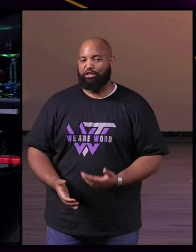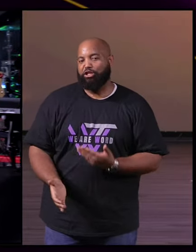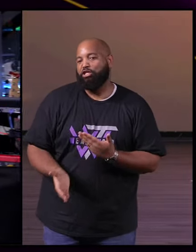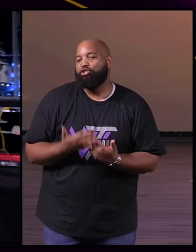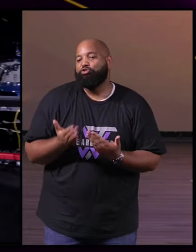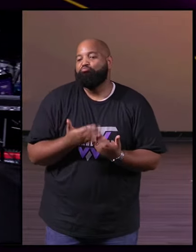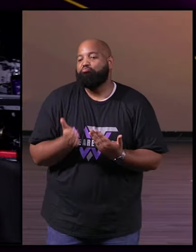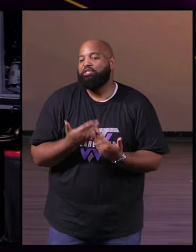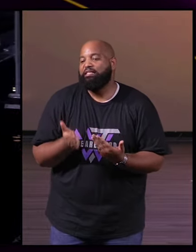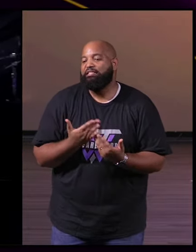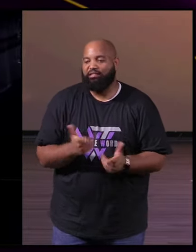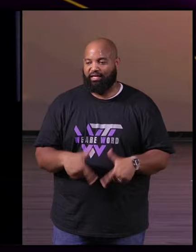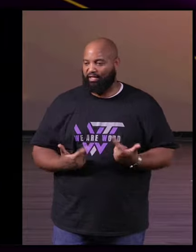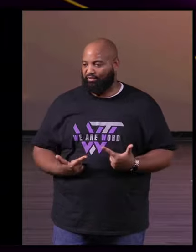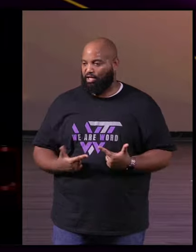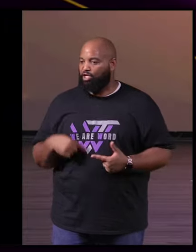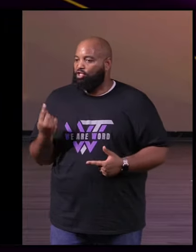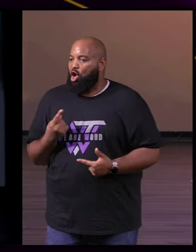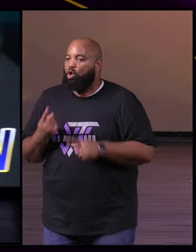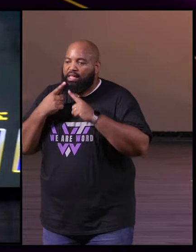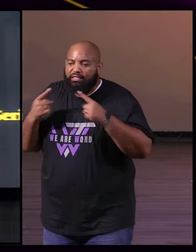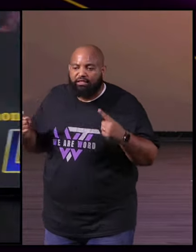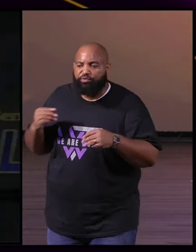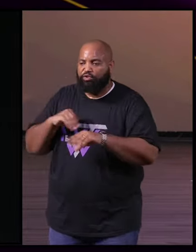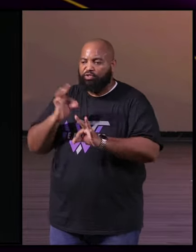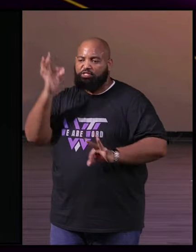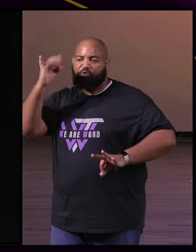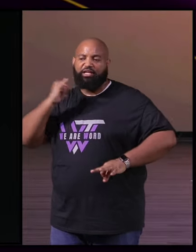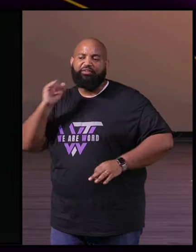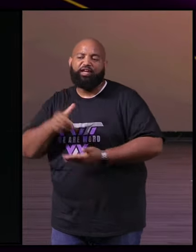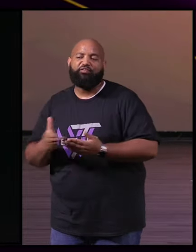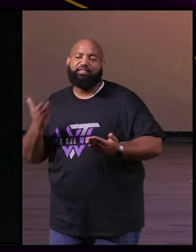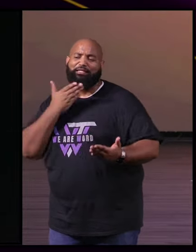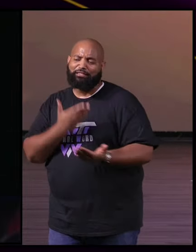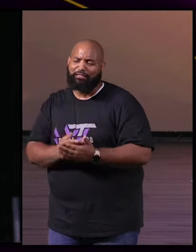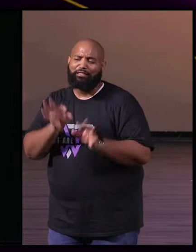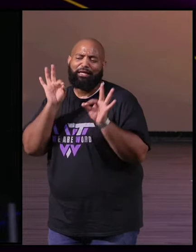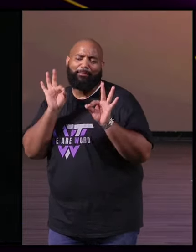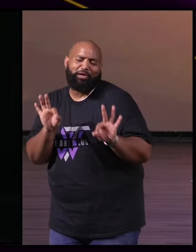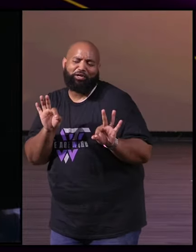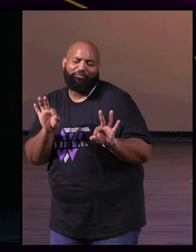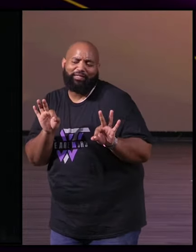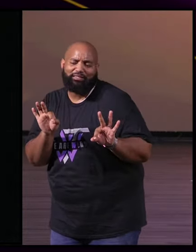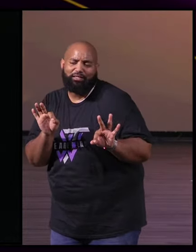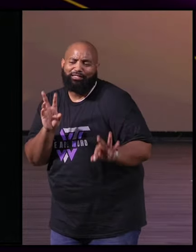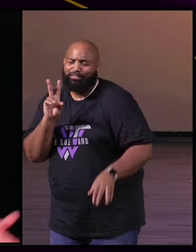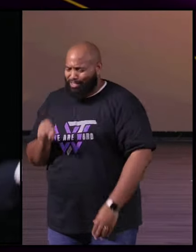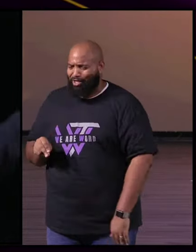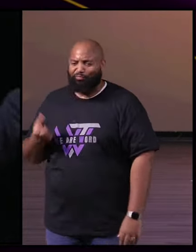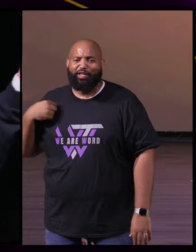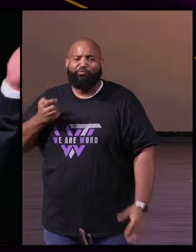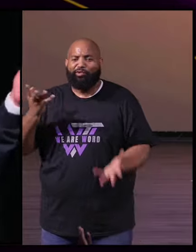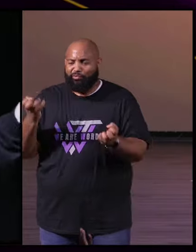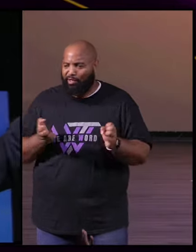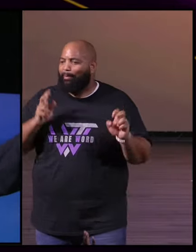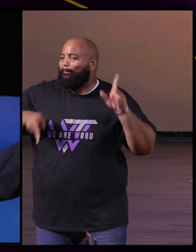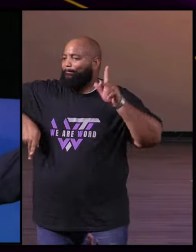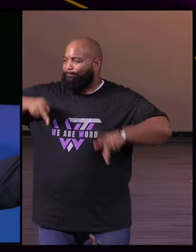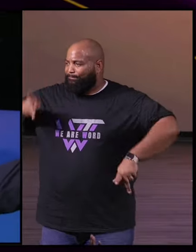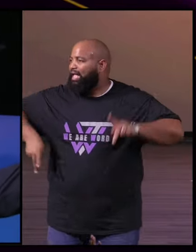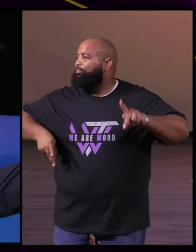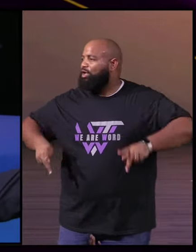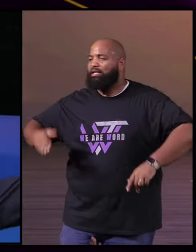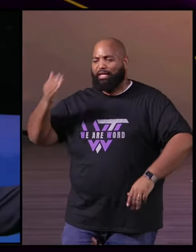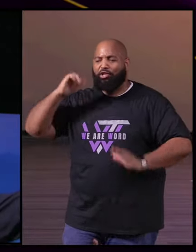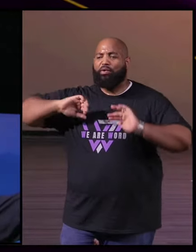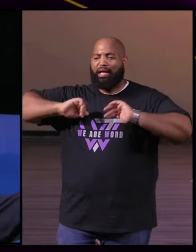mouth. That can only thrive when everything is good in their life. We want to raise up people that know how